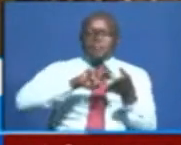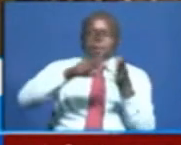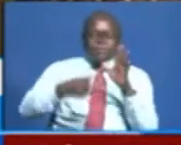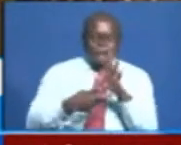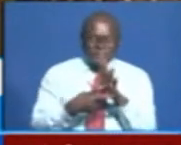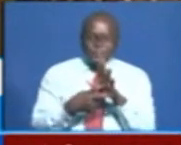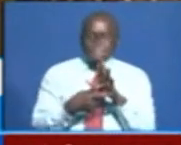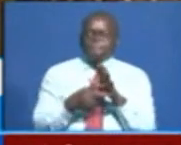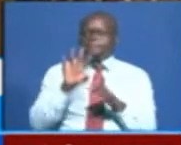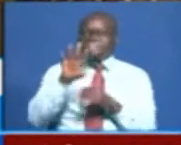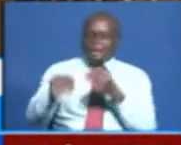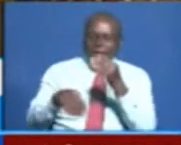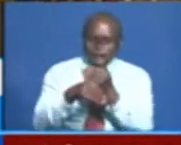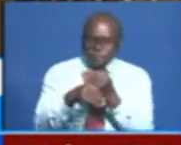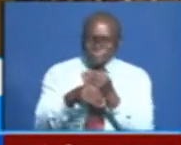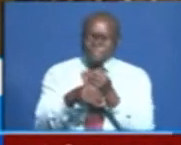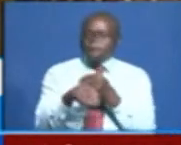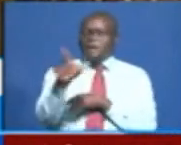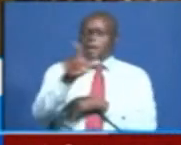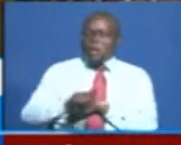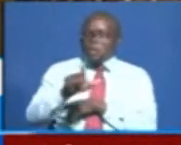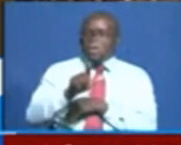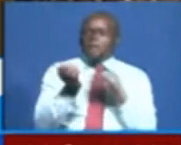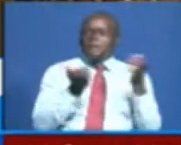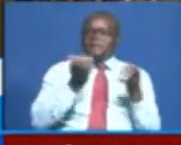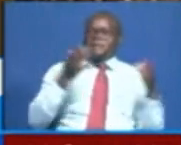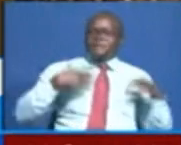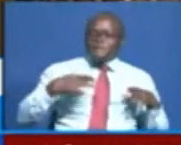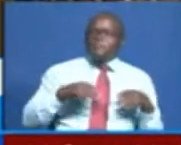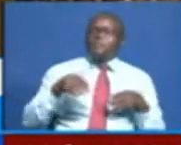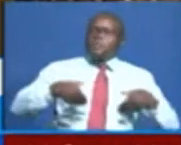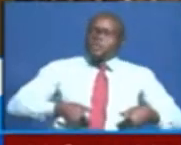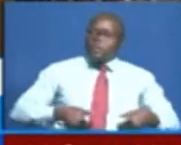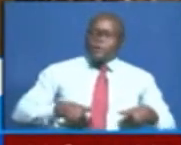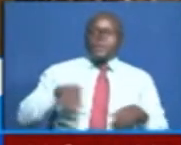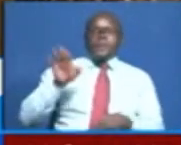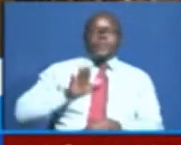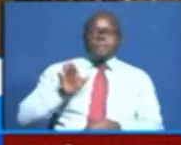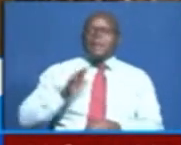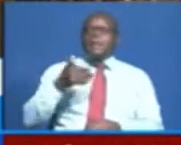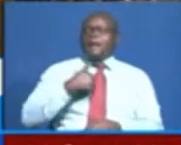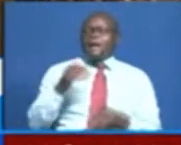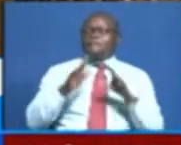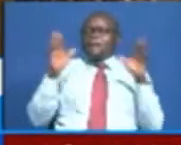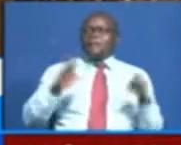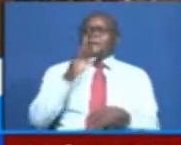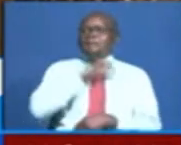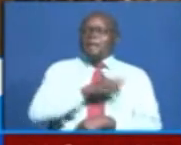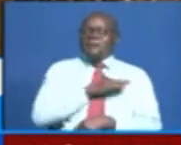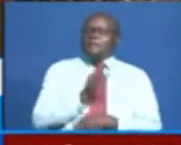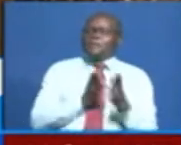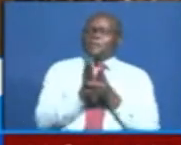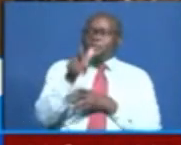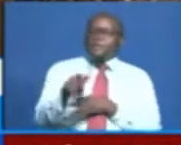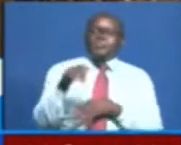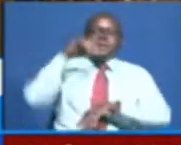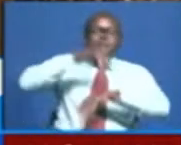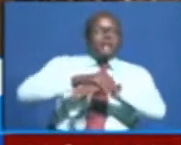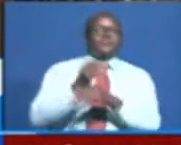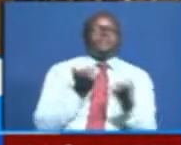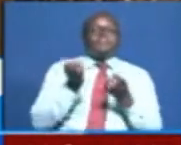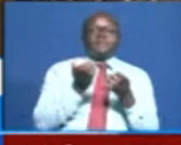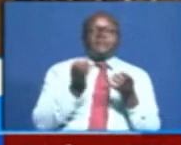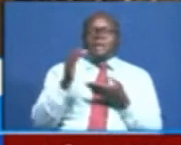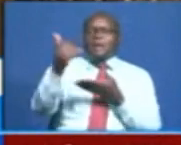In addition, local entrepreneurs, youth and women have greatly benefited in terms of securing businesses and